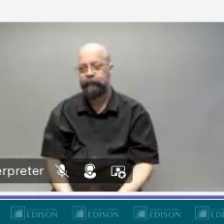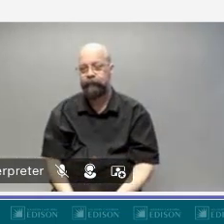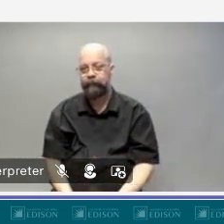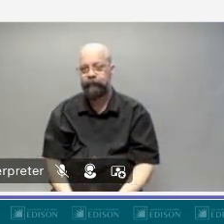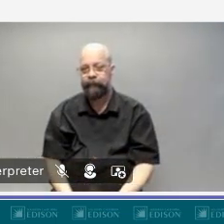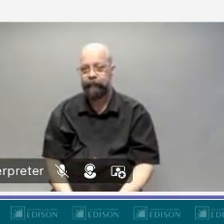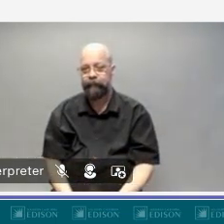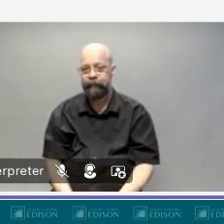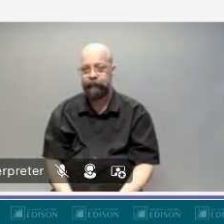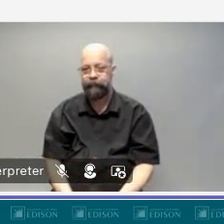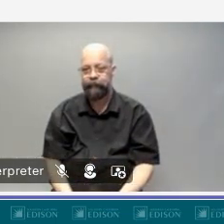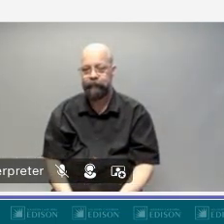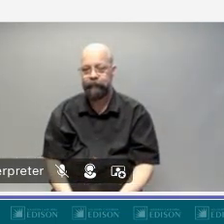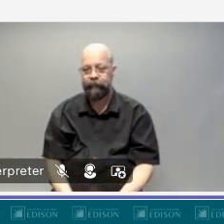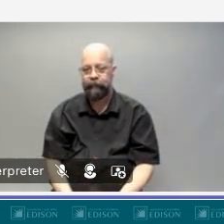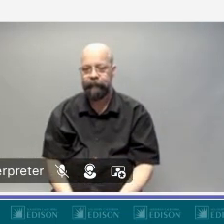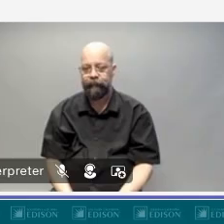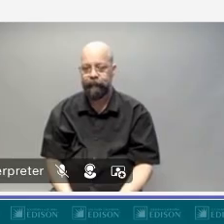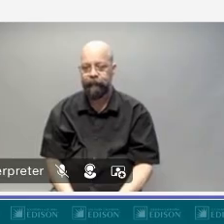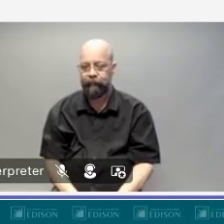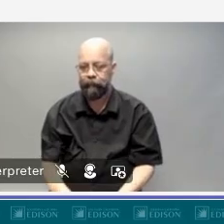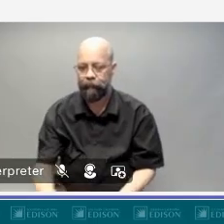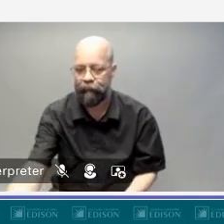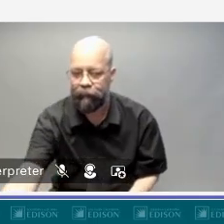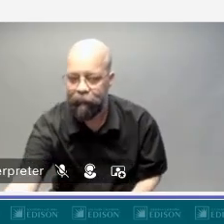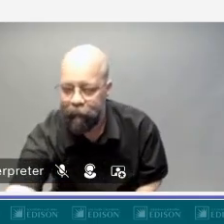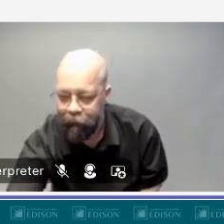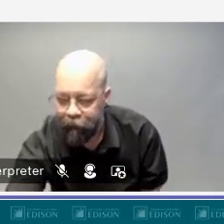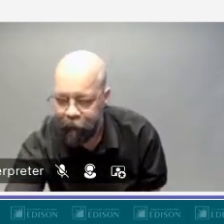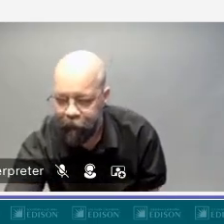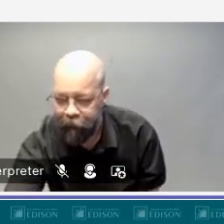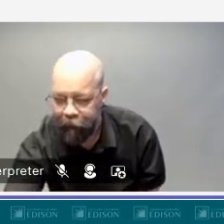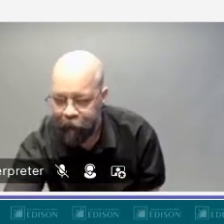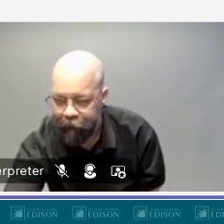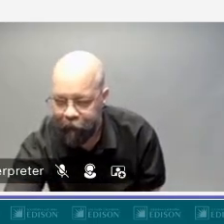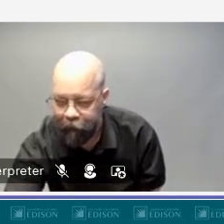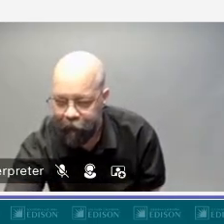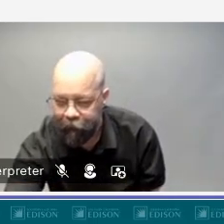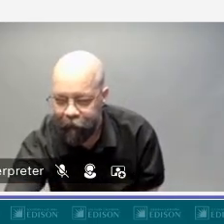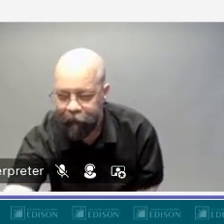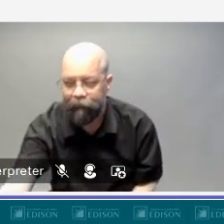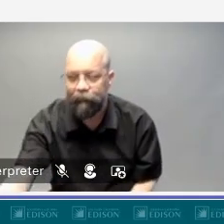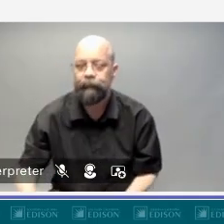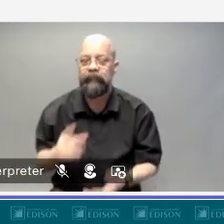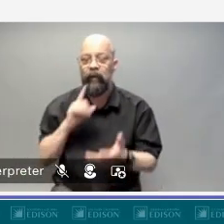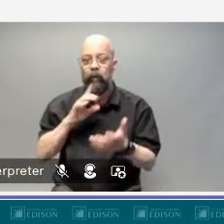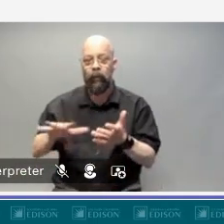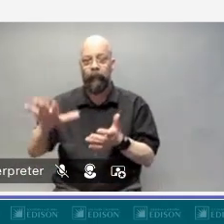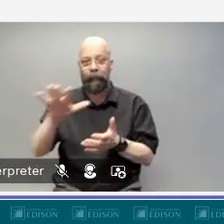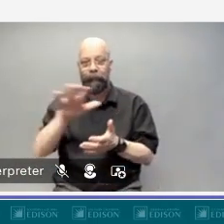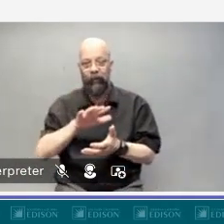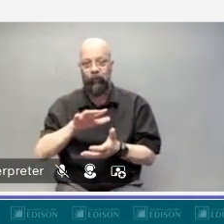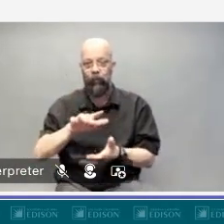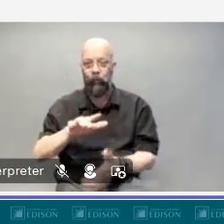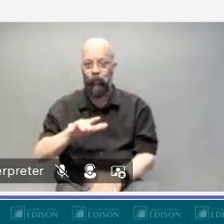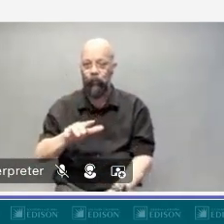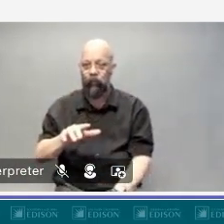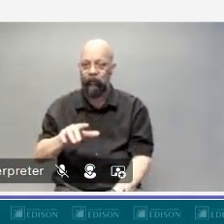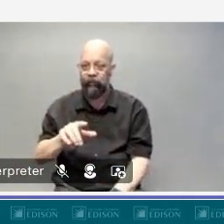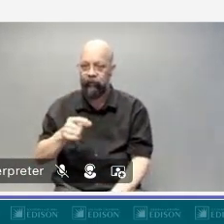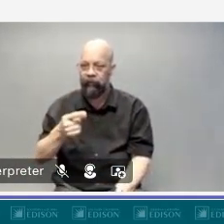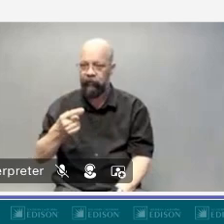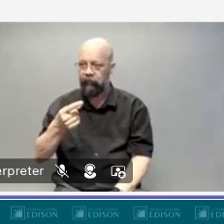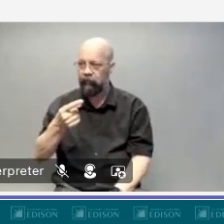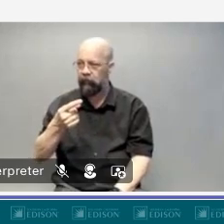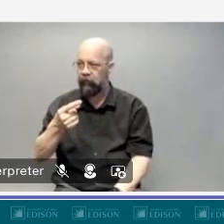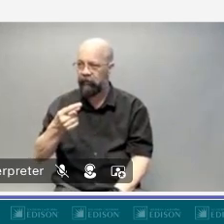Okay, thank you. So more than 1/4 of our service territory is in high fire risk area. And as climate